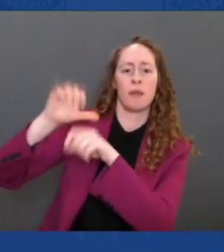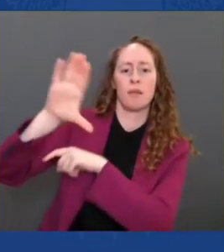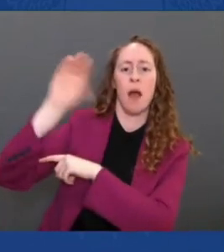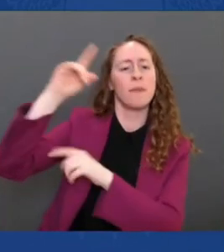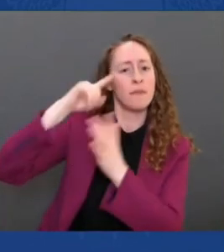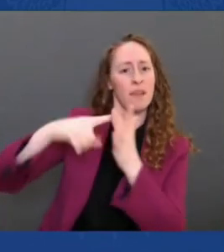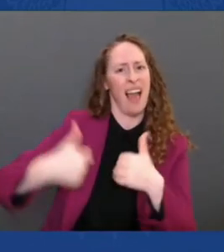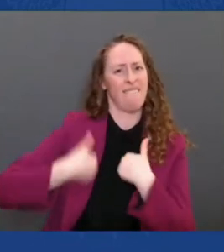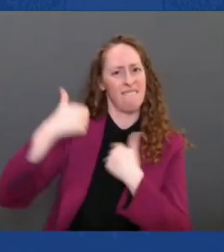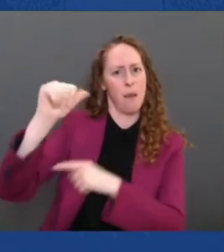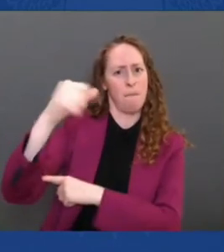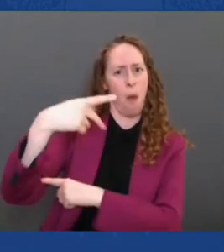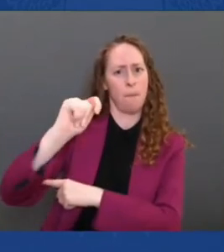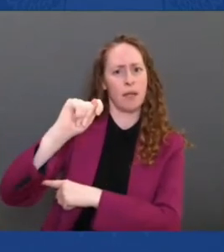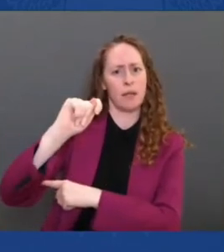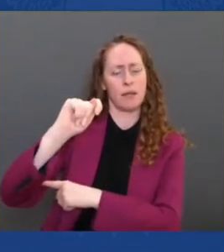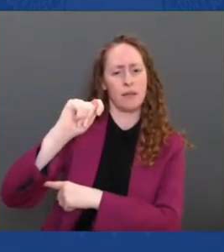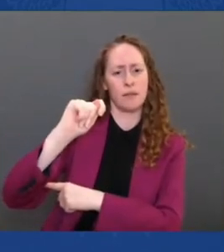option. And